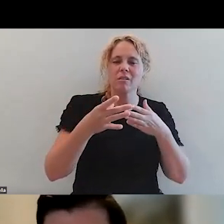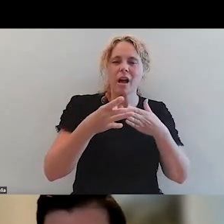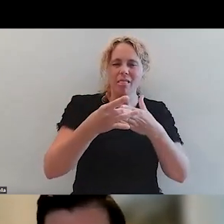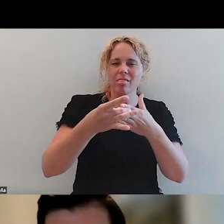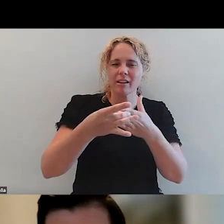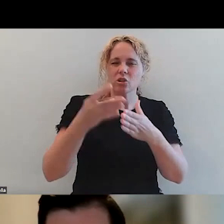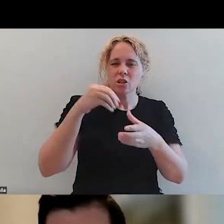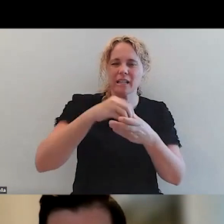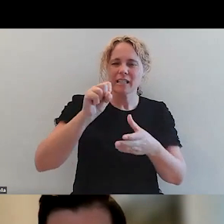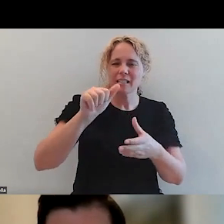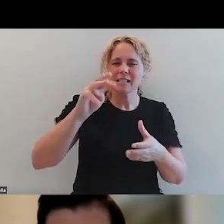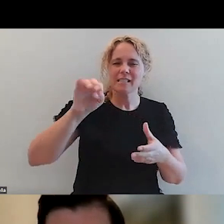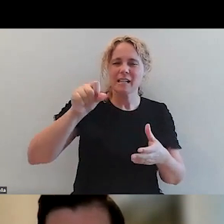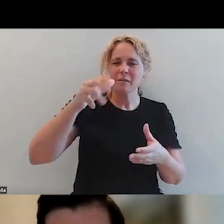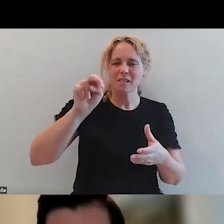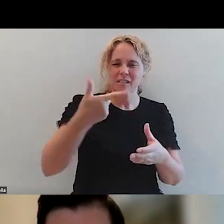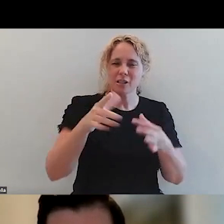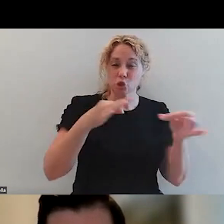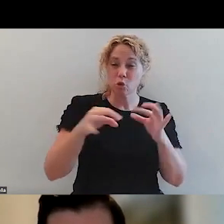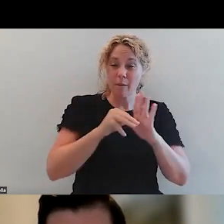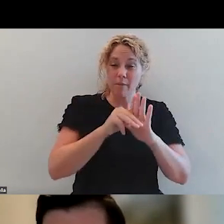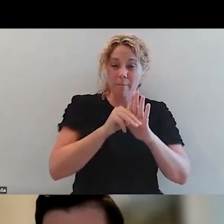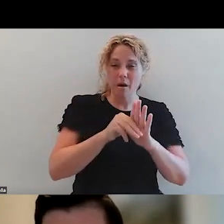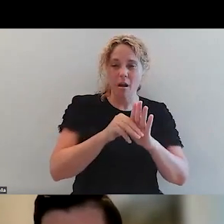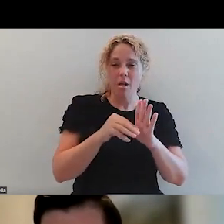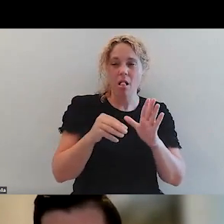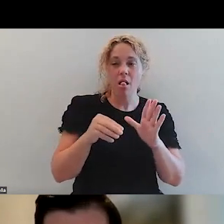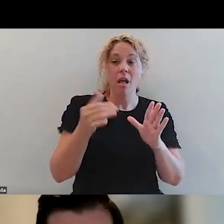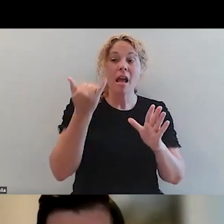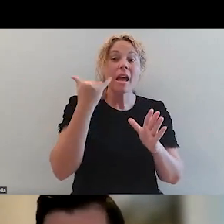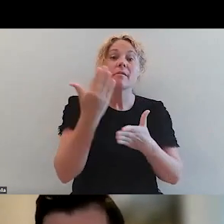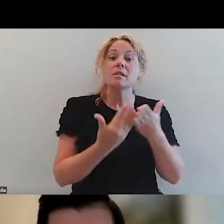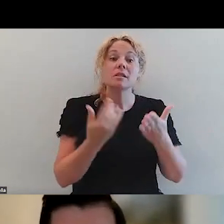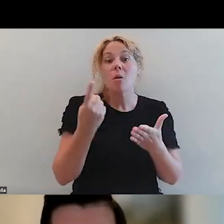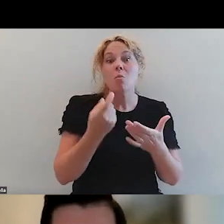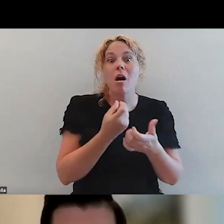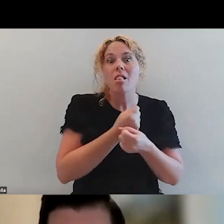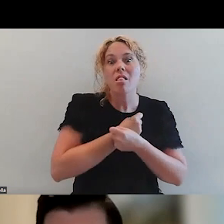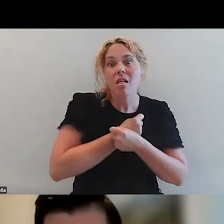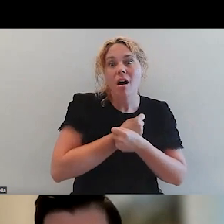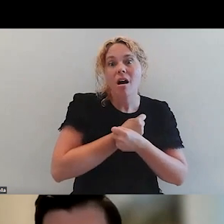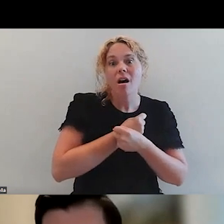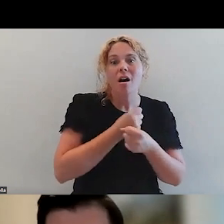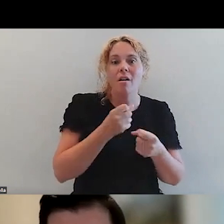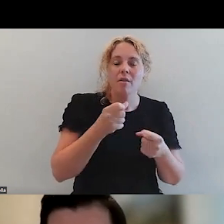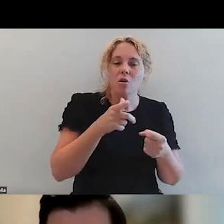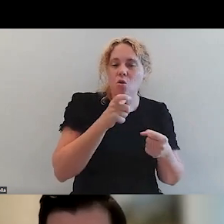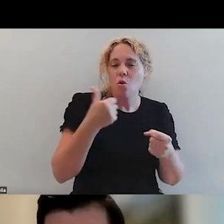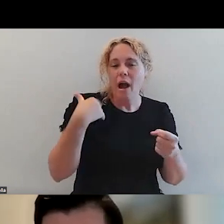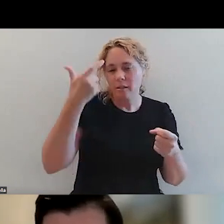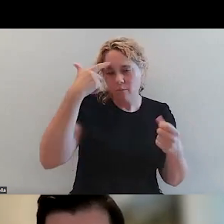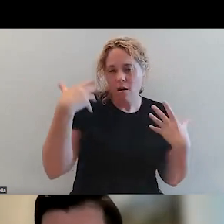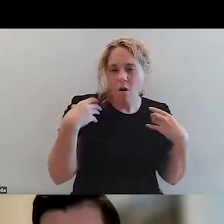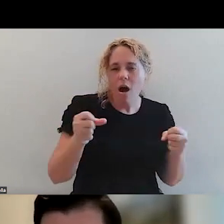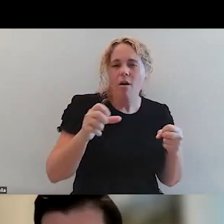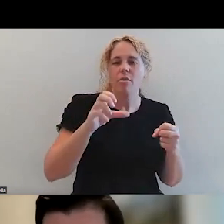she describes the CCBHC model in this way. If there is someone that you love who has a mental health or a substance use